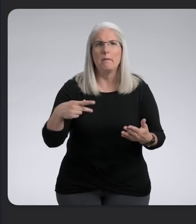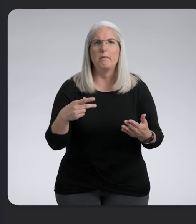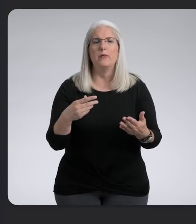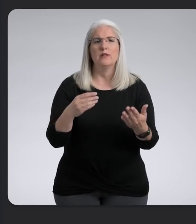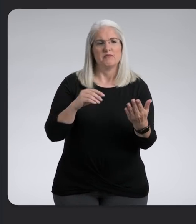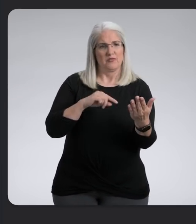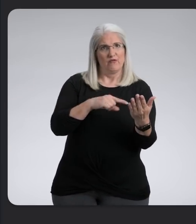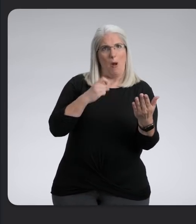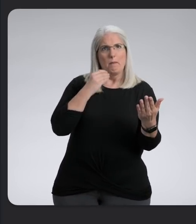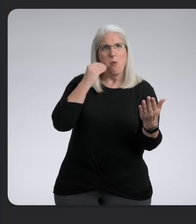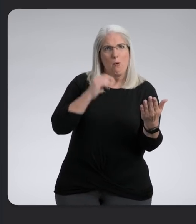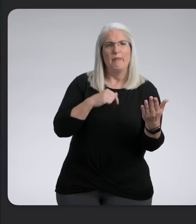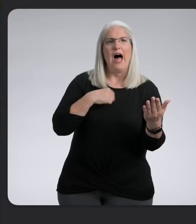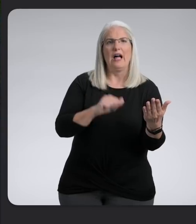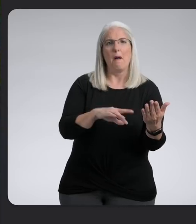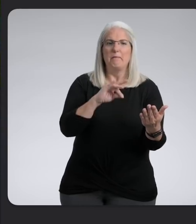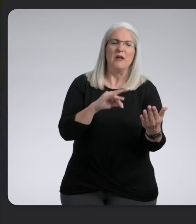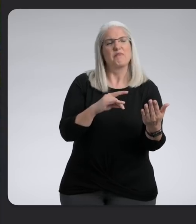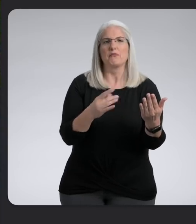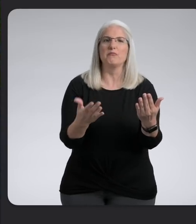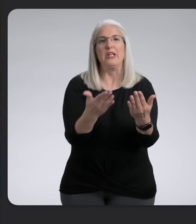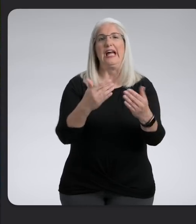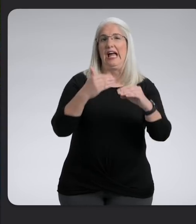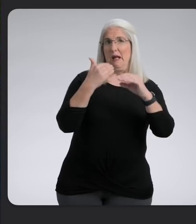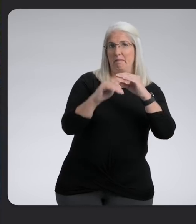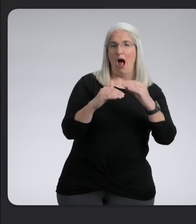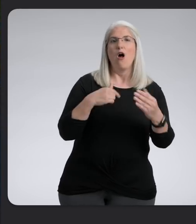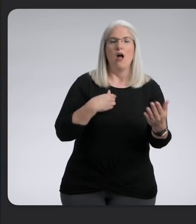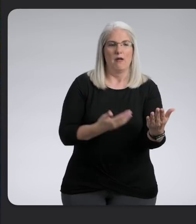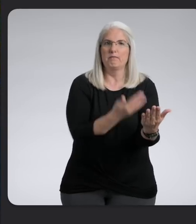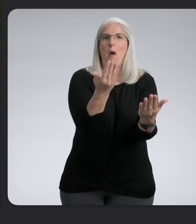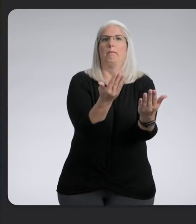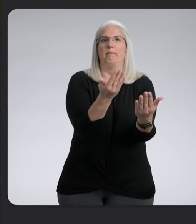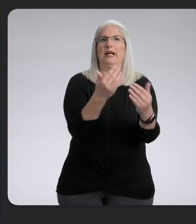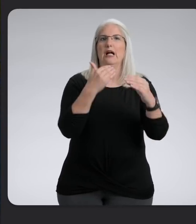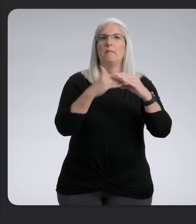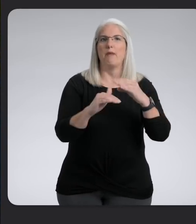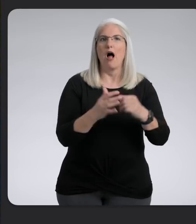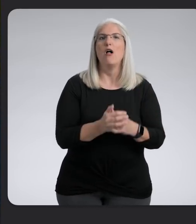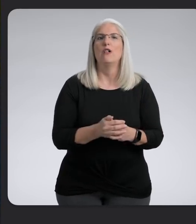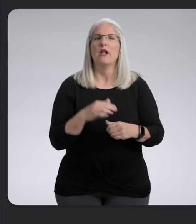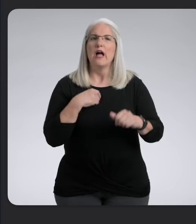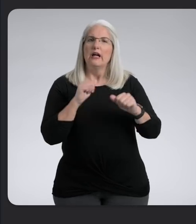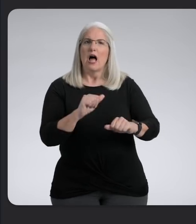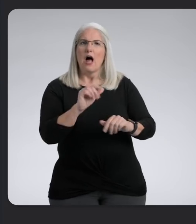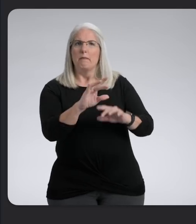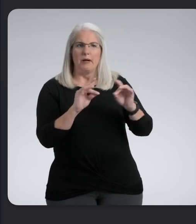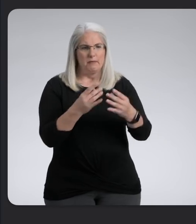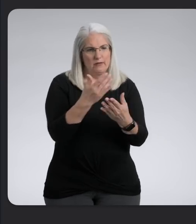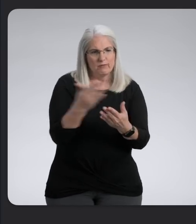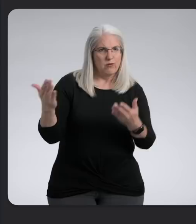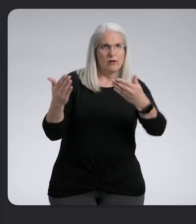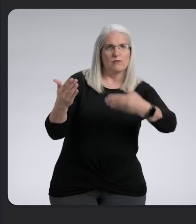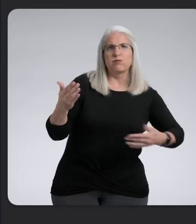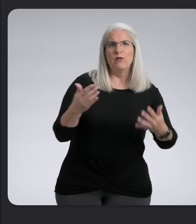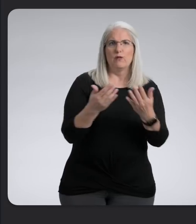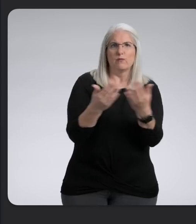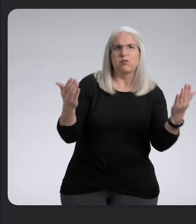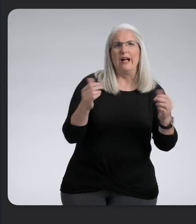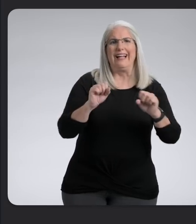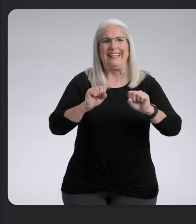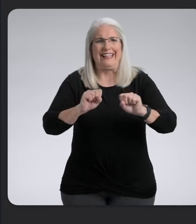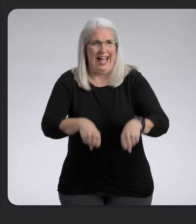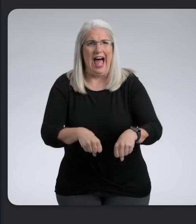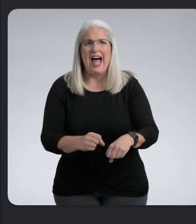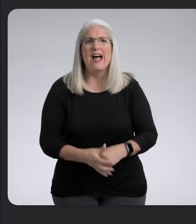Mail. This works exactly the same way to choose a new app for either side of the screen. And we brought the same ease of multitasking